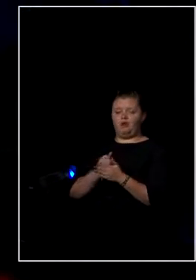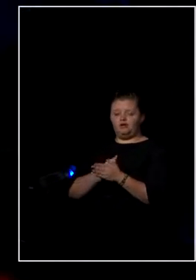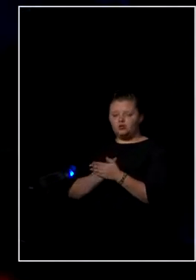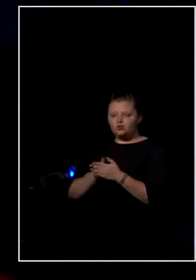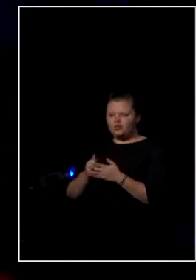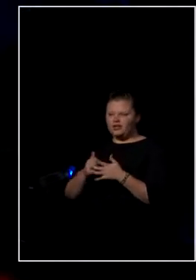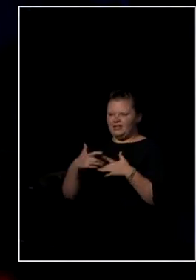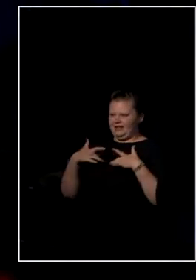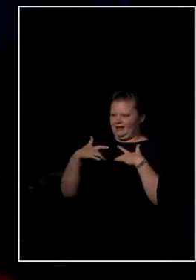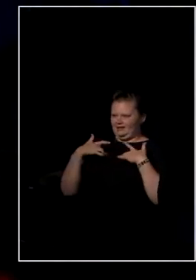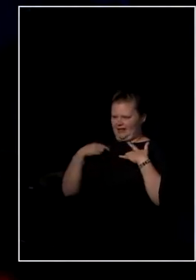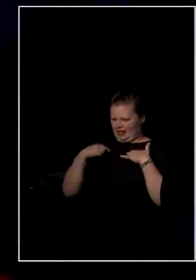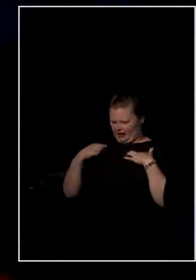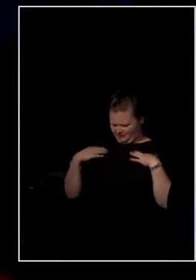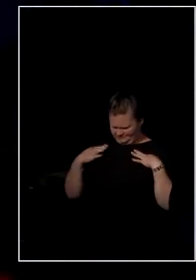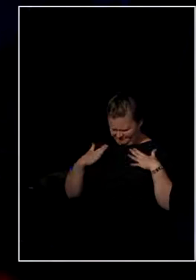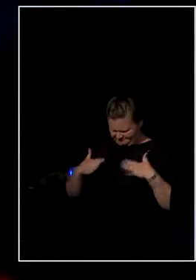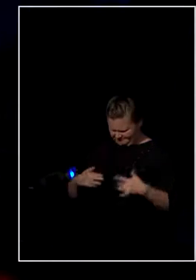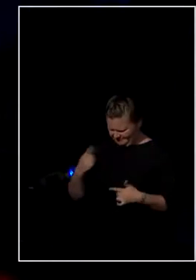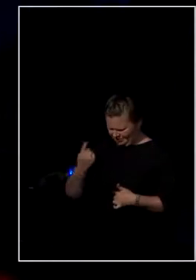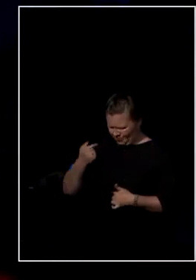like a stranger to your own flesh.